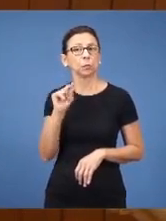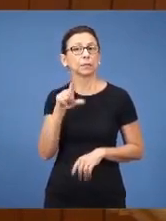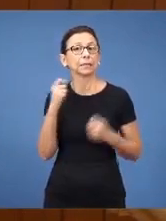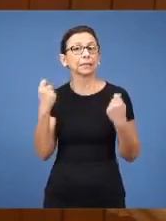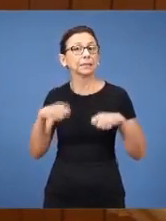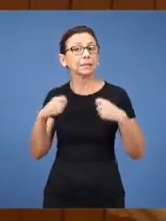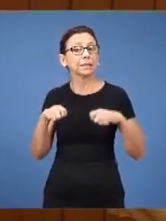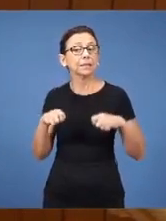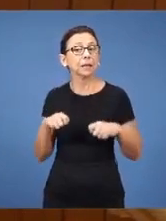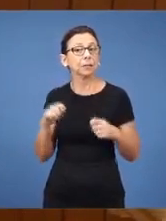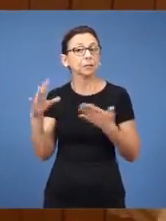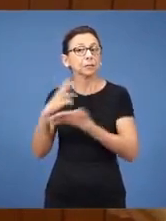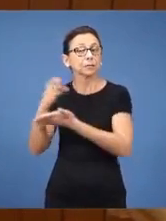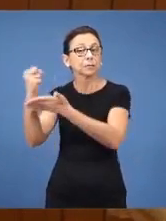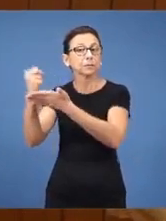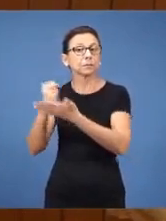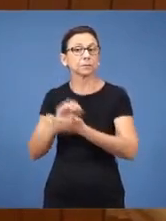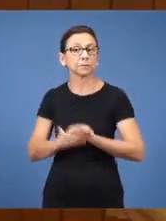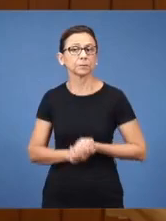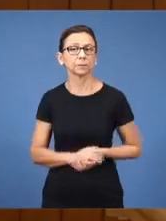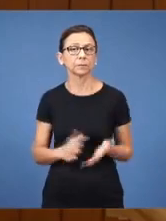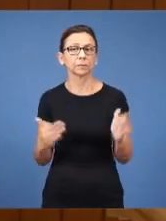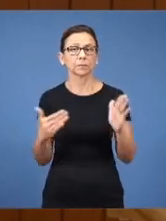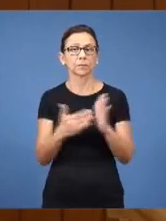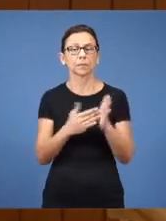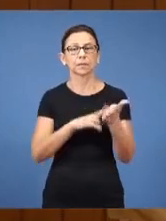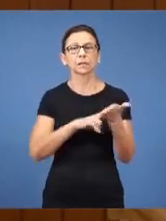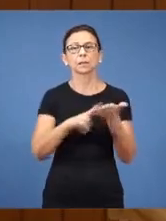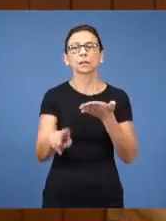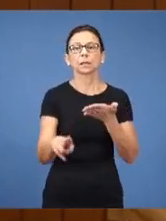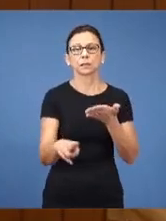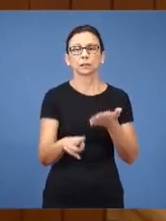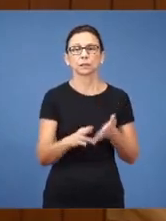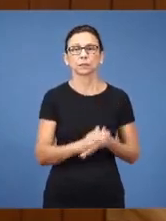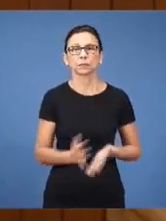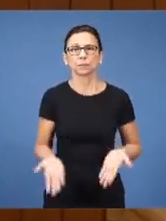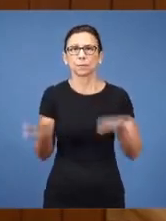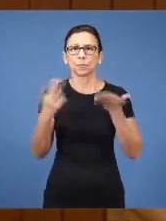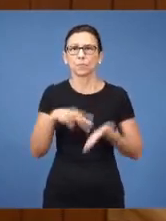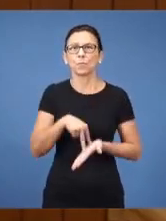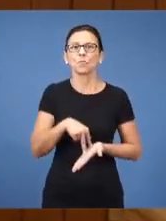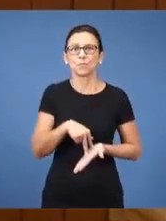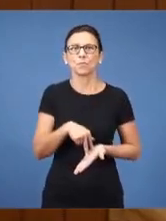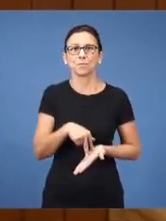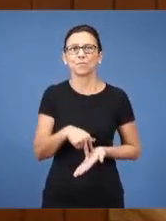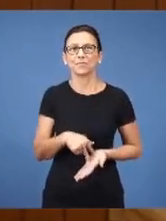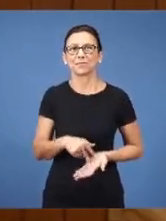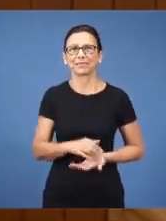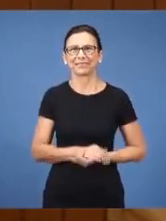is taking place now. So now, let us invite the whole church to stand